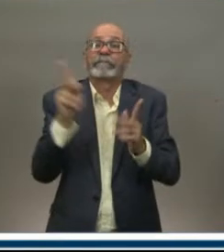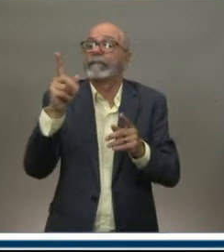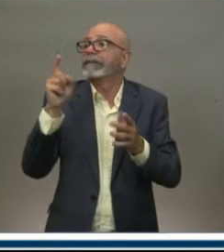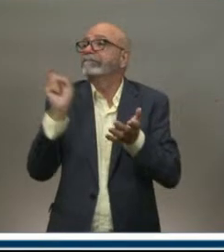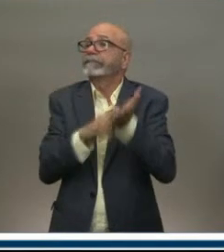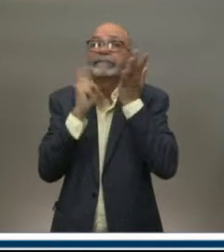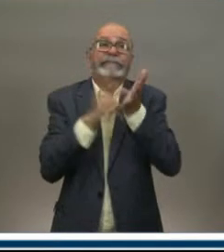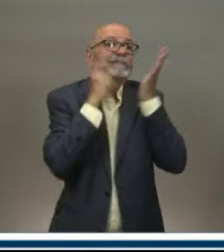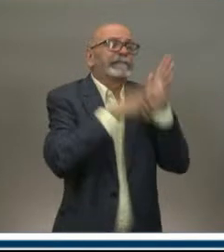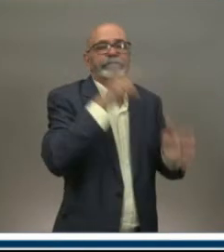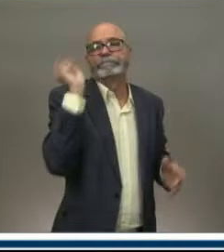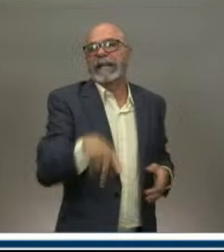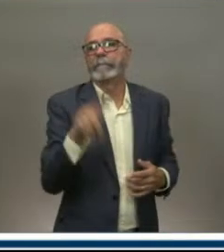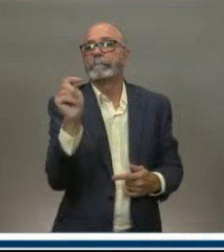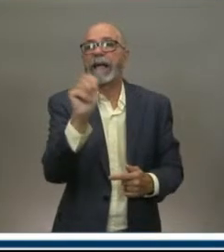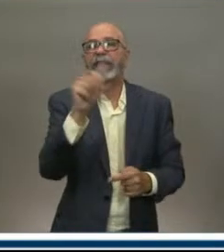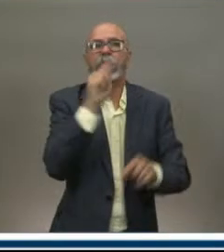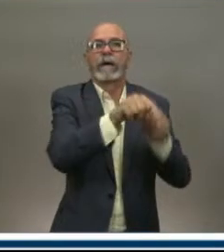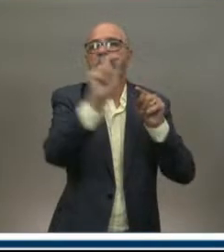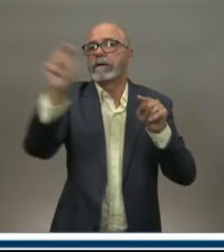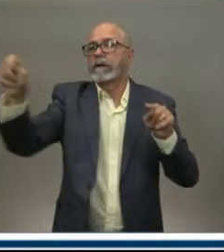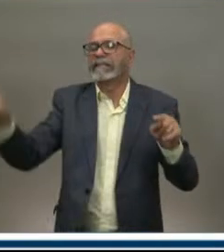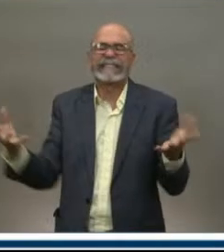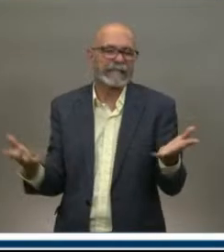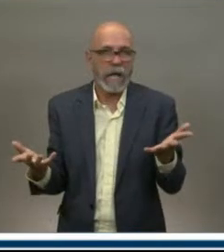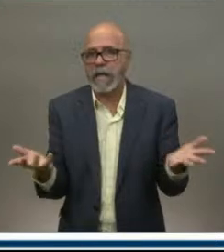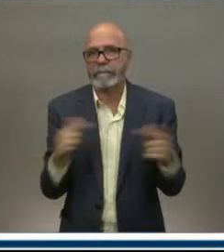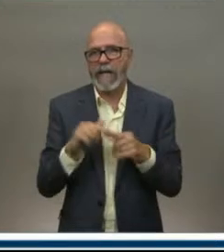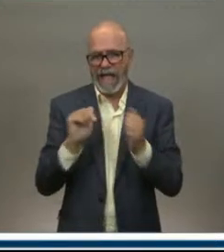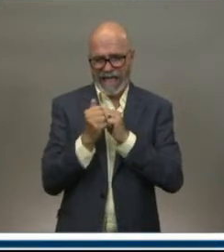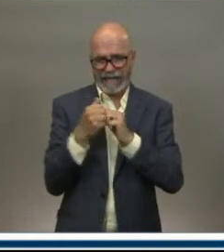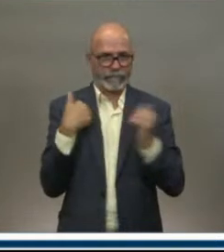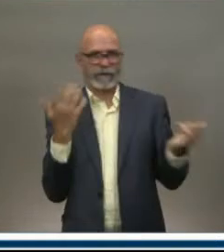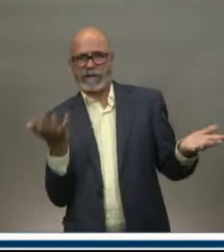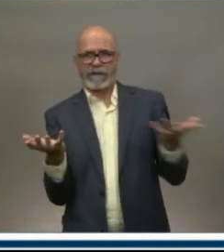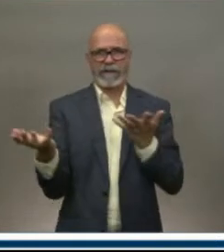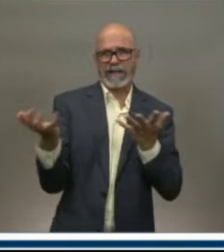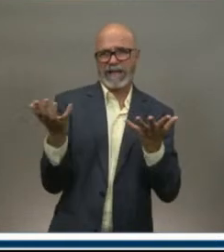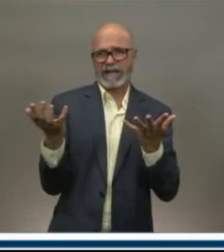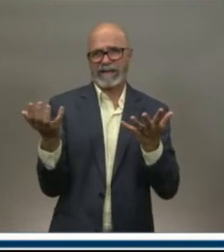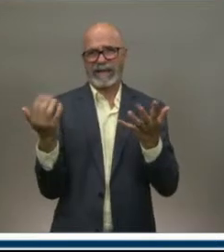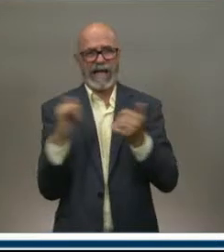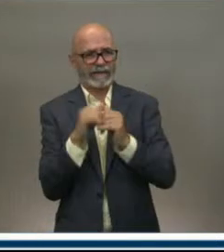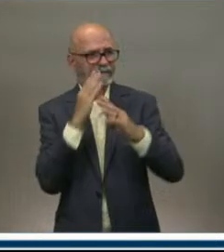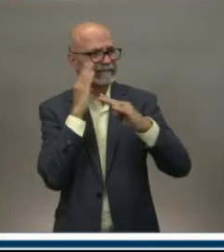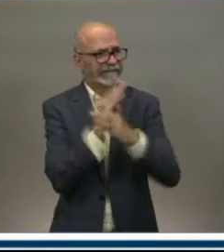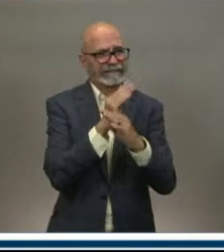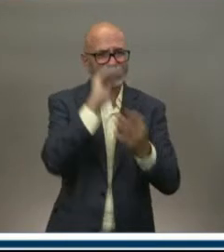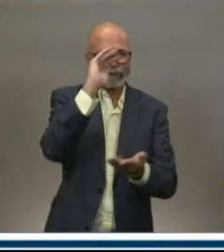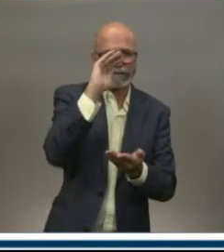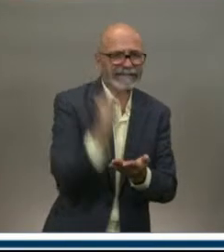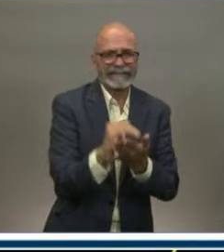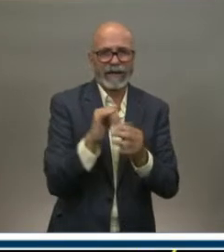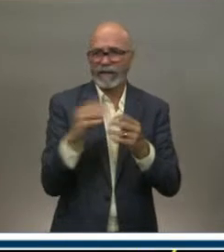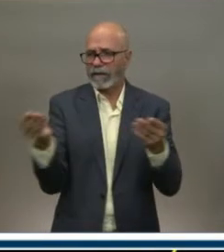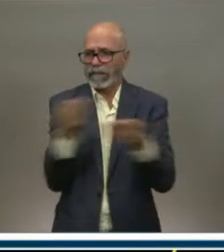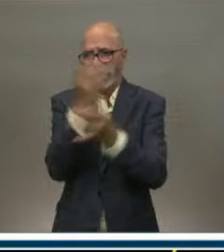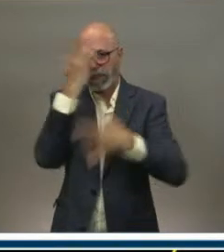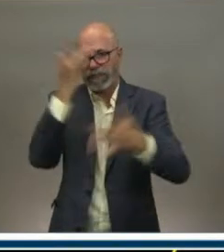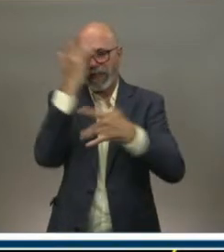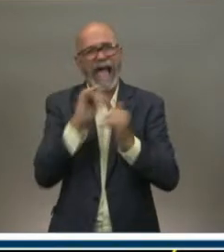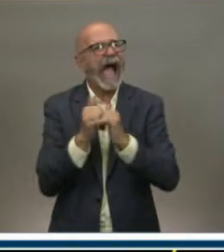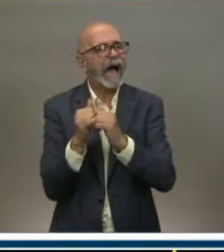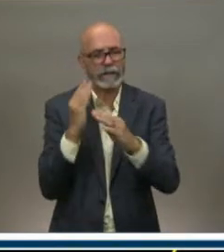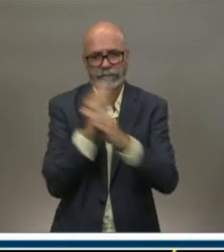are focused on is how we reduce the risk of cross-contamination within there, and